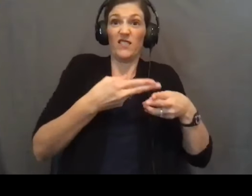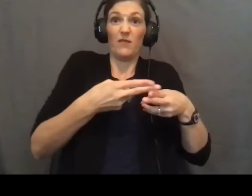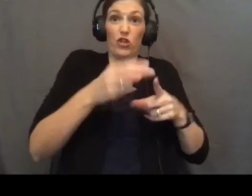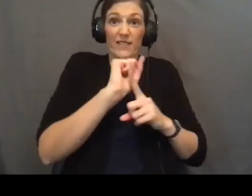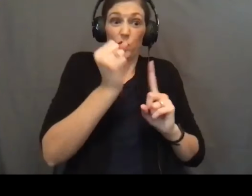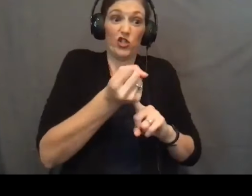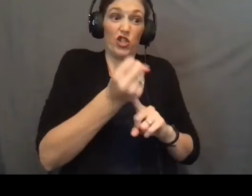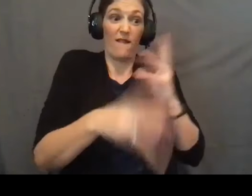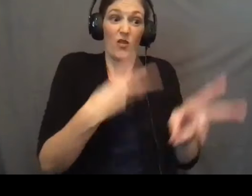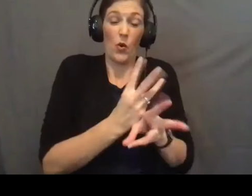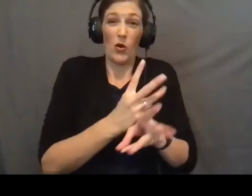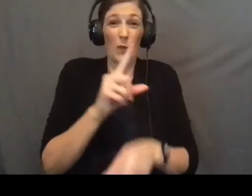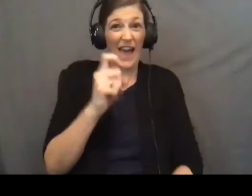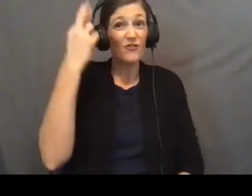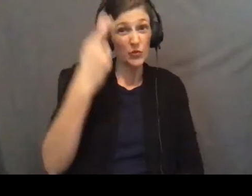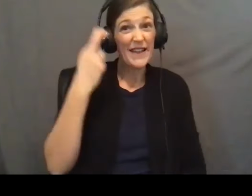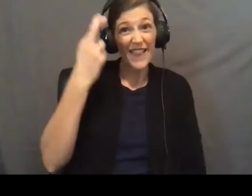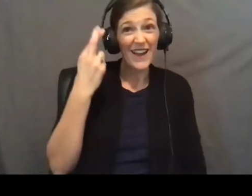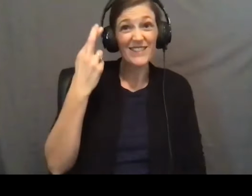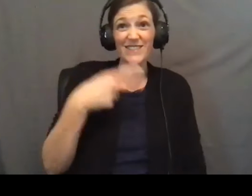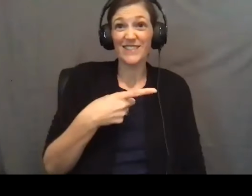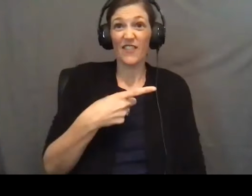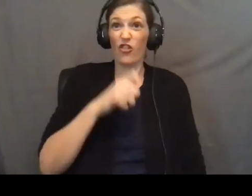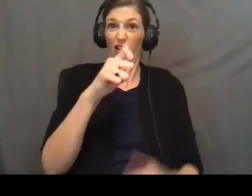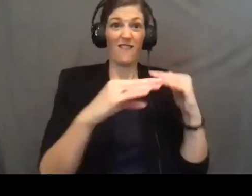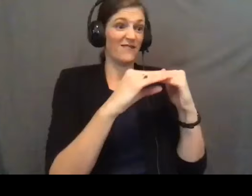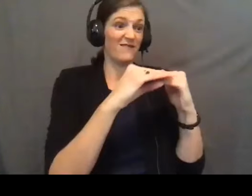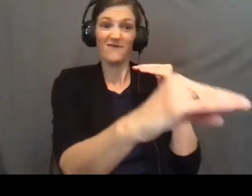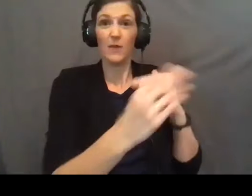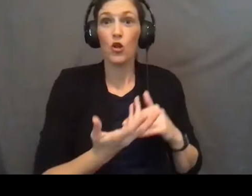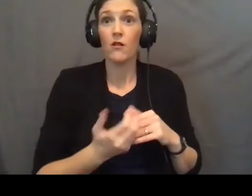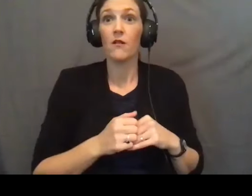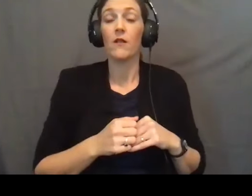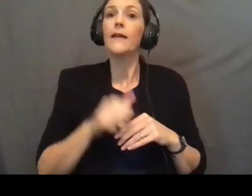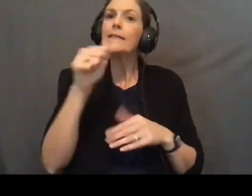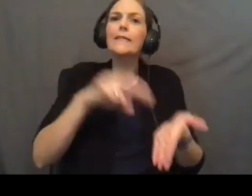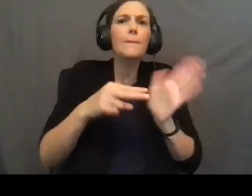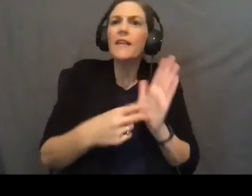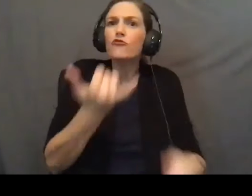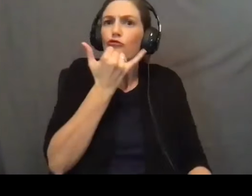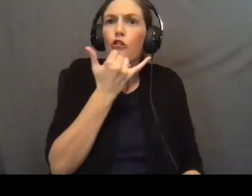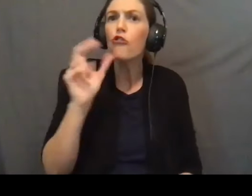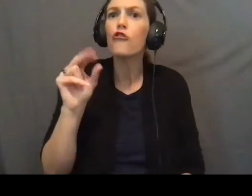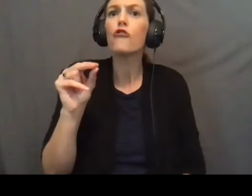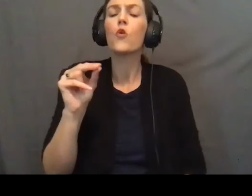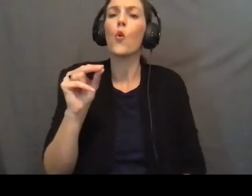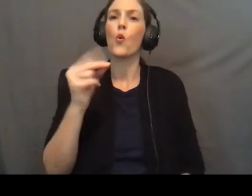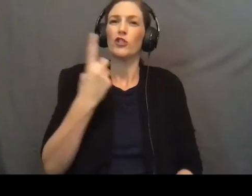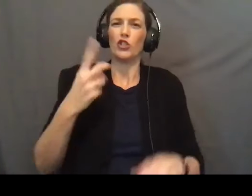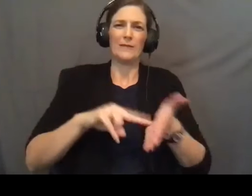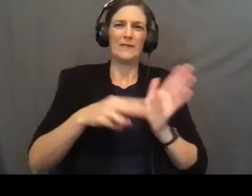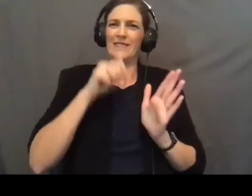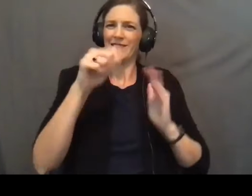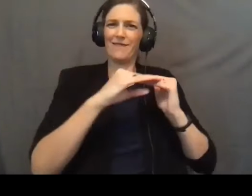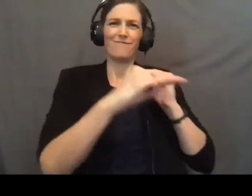world, we have to realize that, that they're not stable. It doesn't necessarily mean that they're wrong. It just means they're not stable.